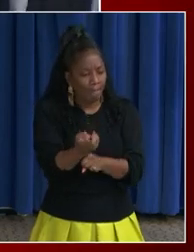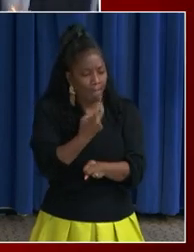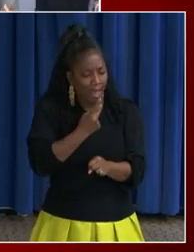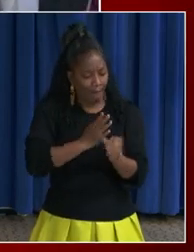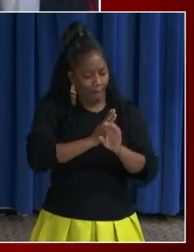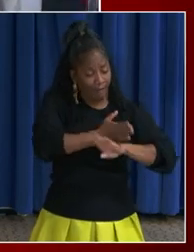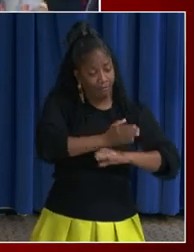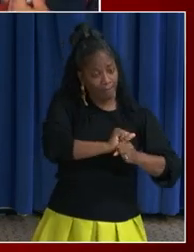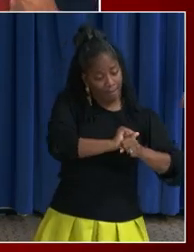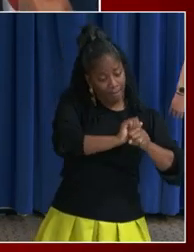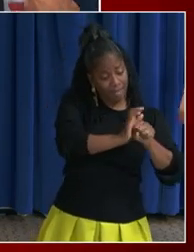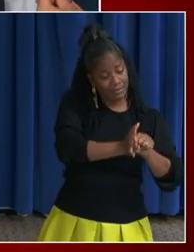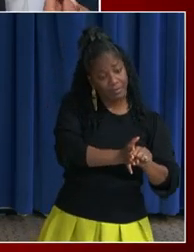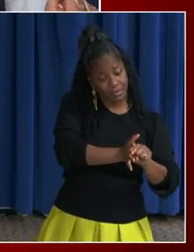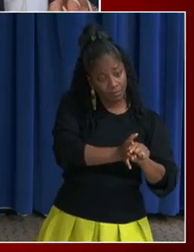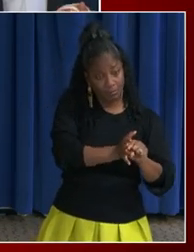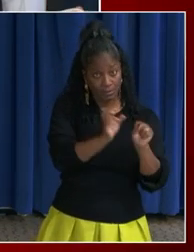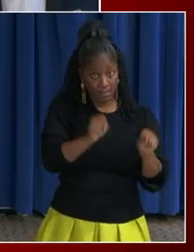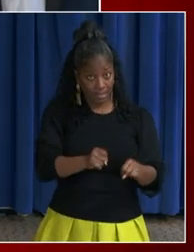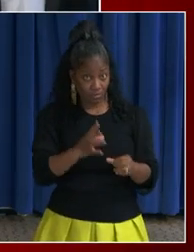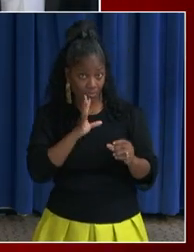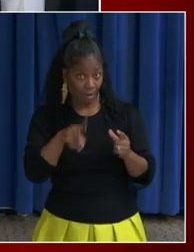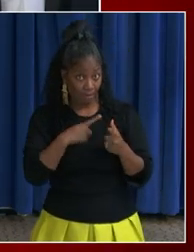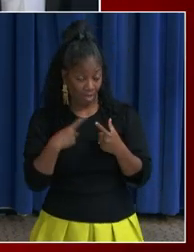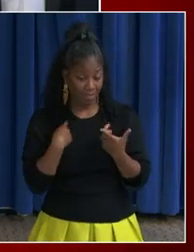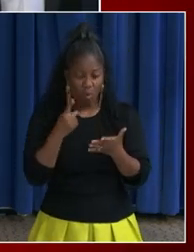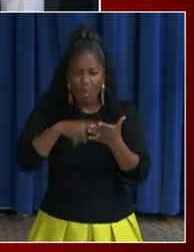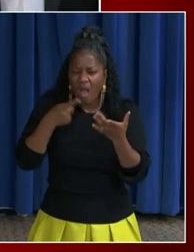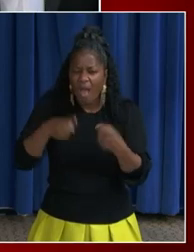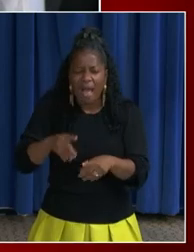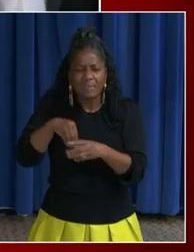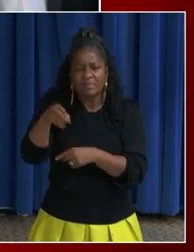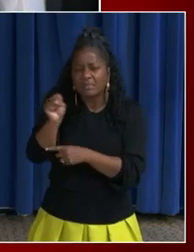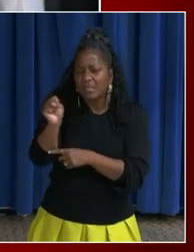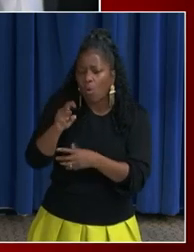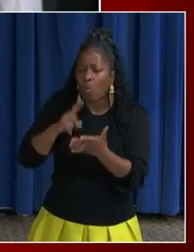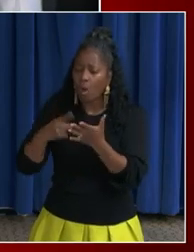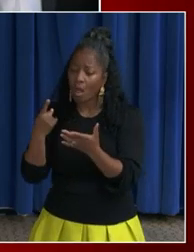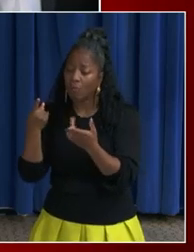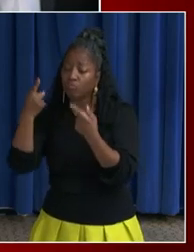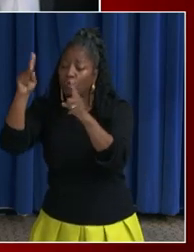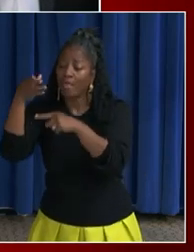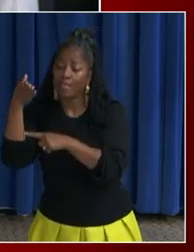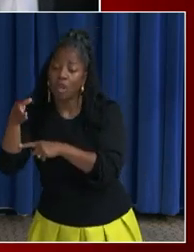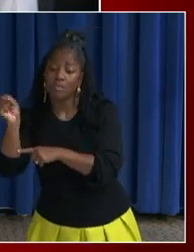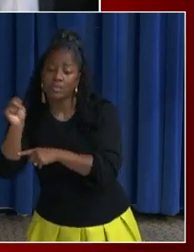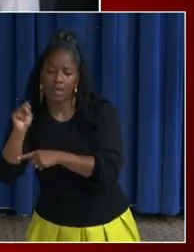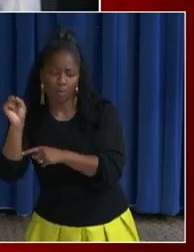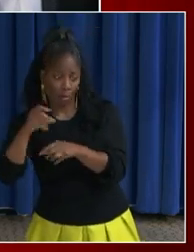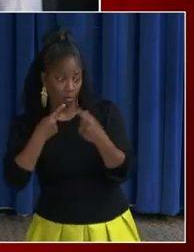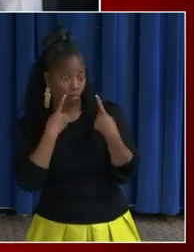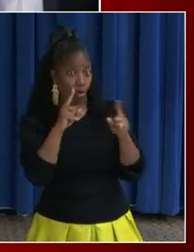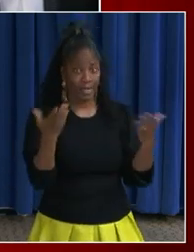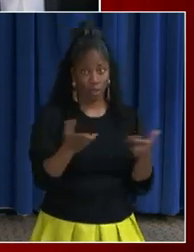after the pandemic. Can you talk about your approach to that in Seattle and what might work in DC?